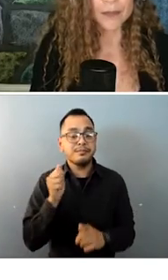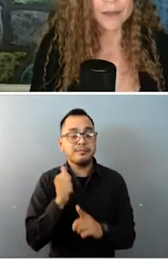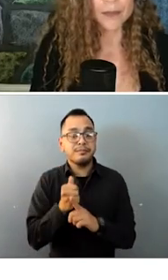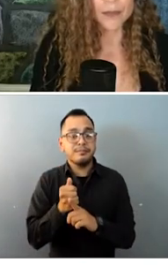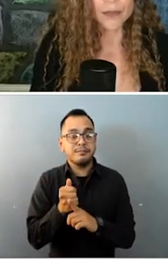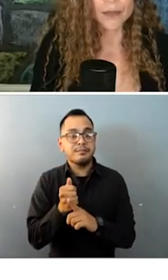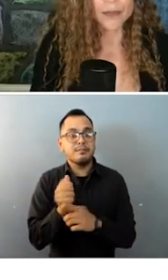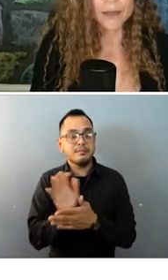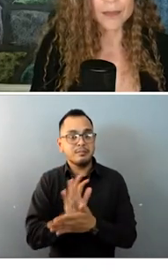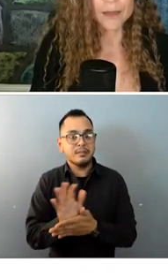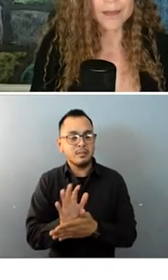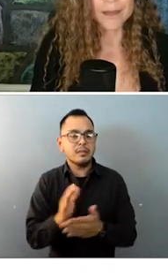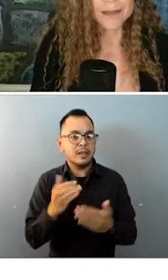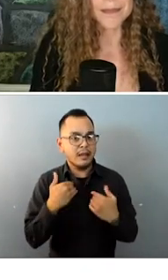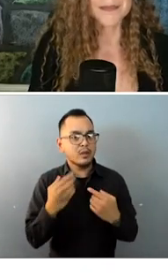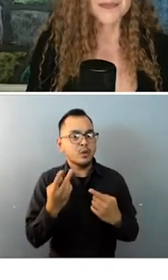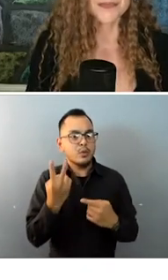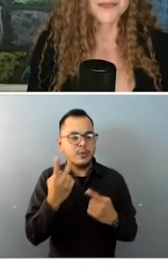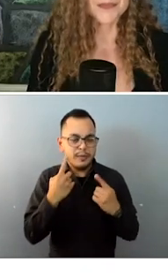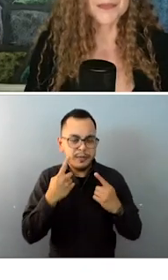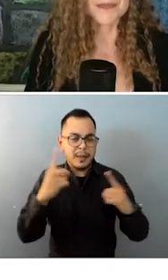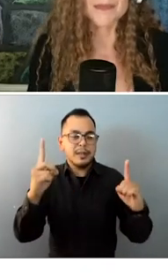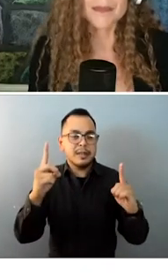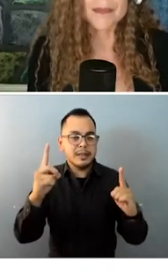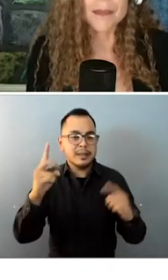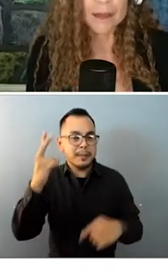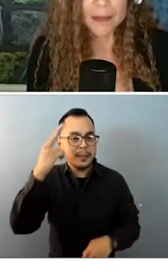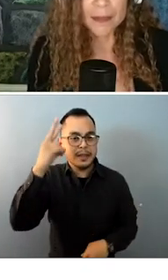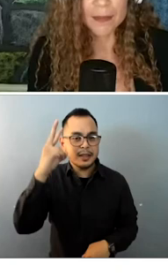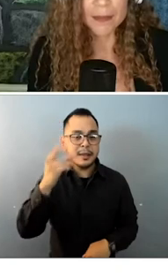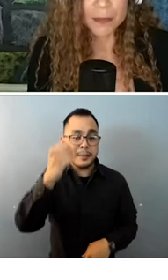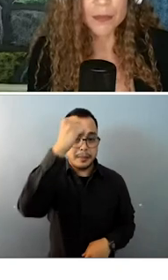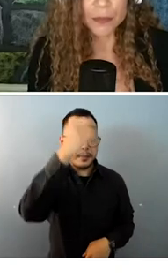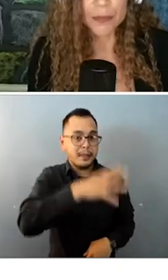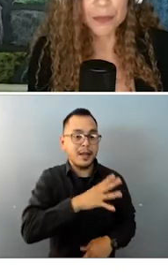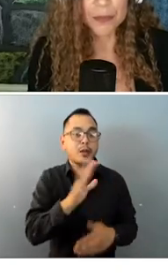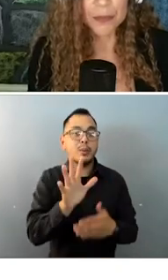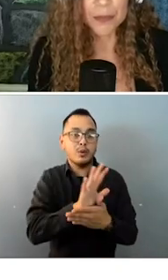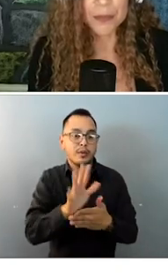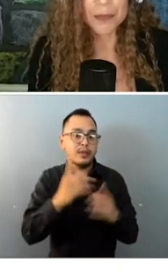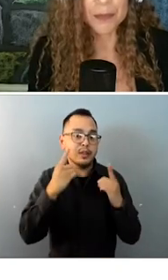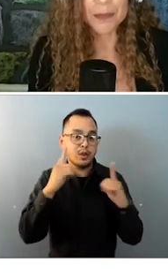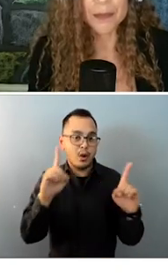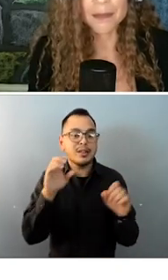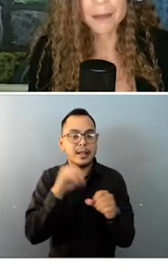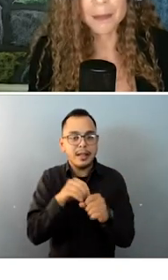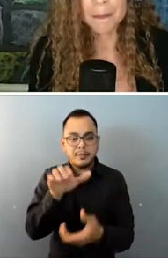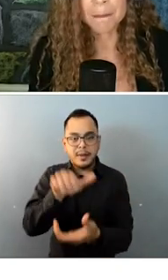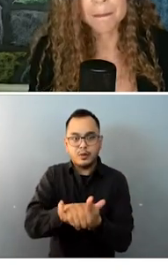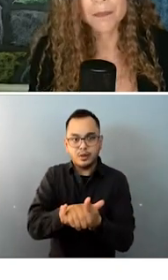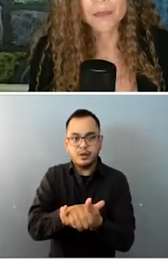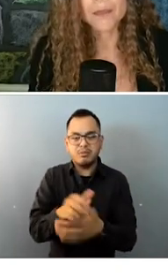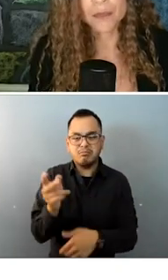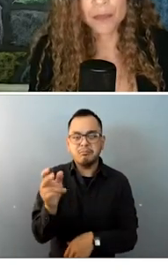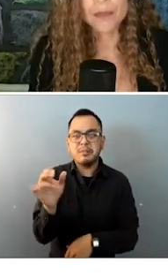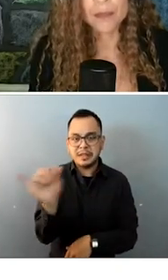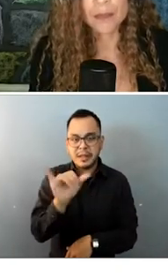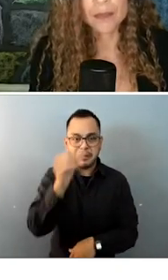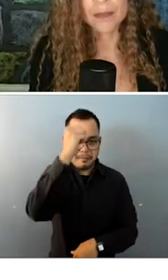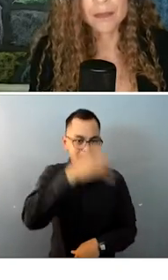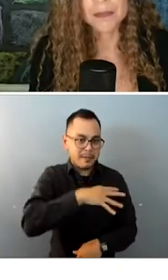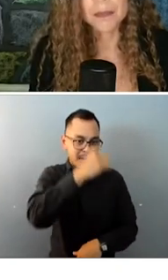that contains two very famous Mexican male movie stars in a marriage, in a